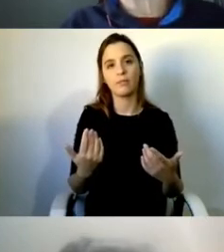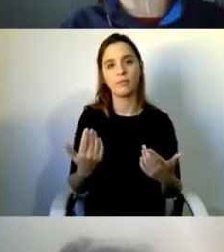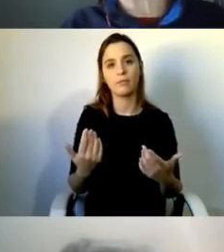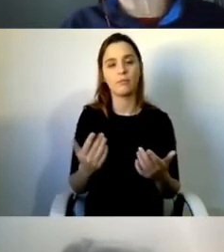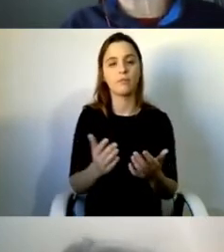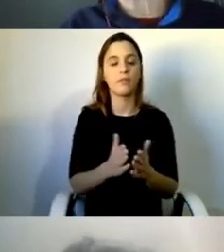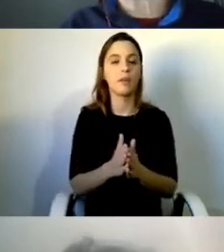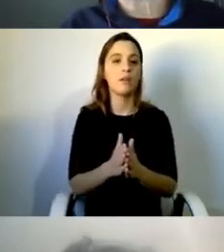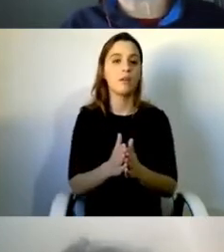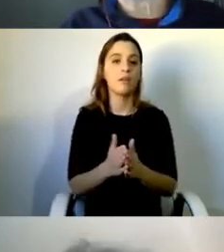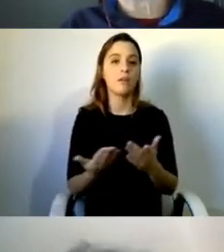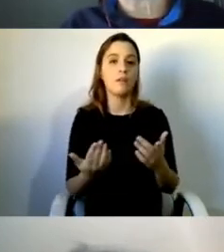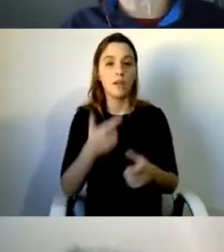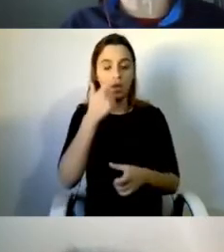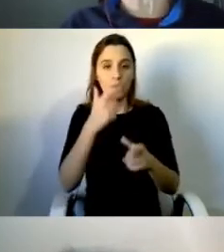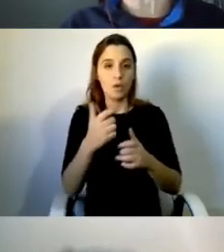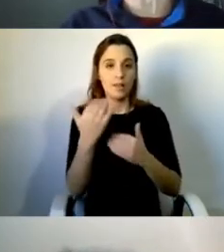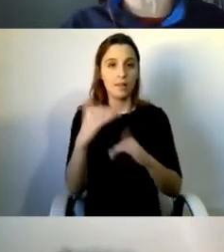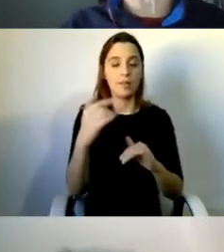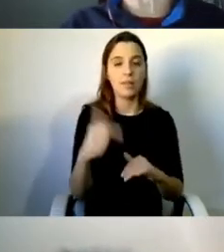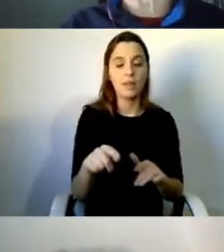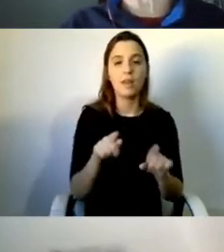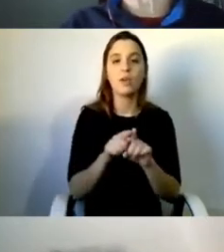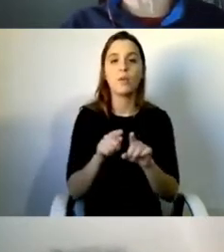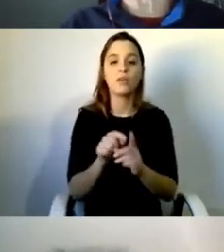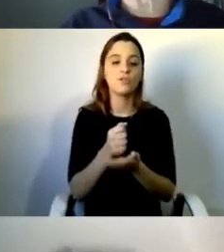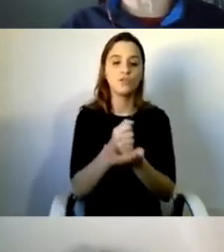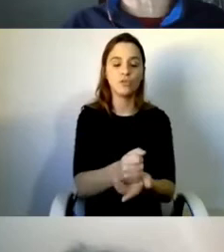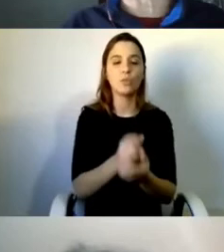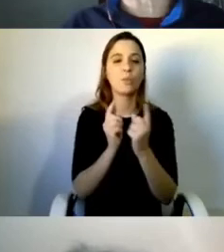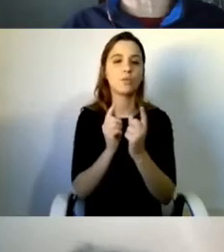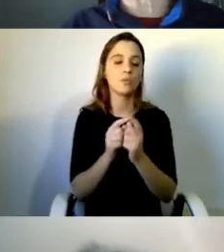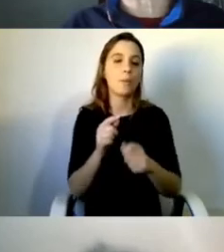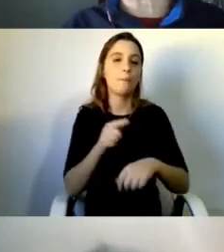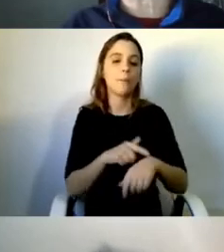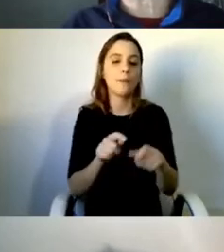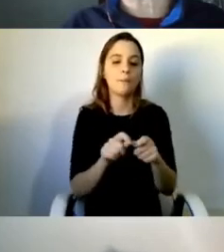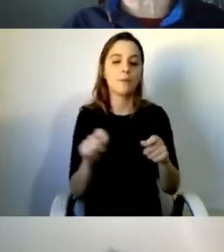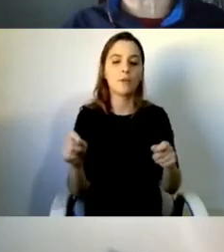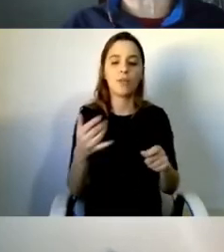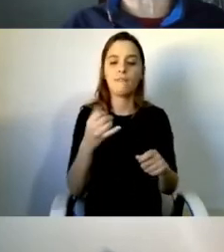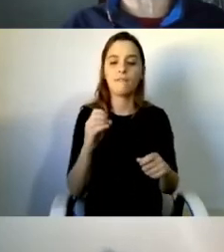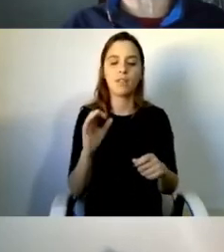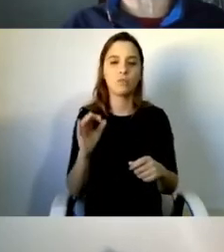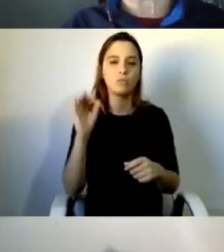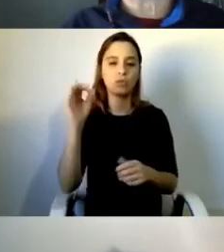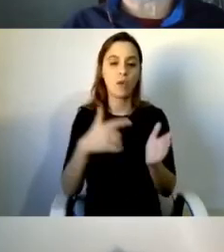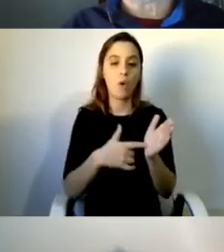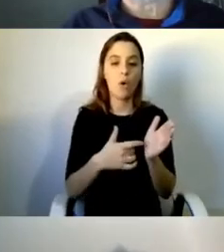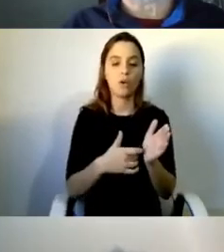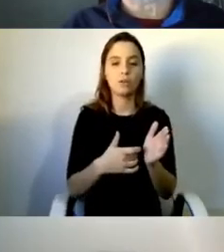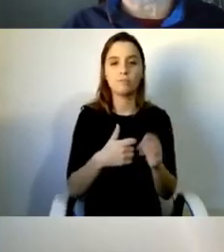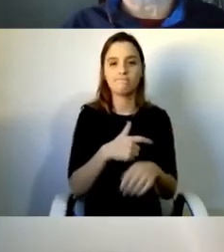more than 20% of the hours needed. Actually, these were hours